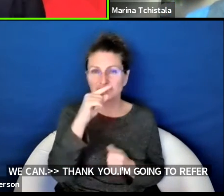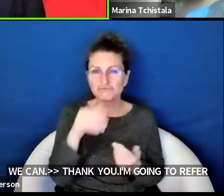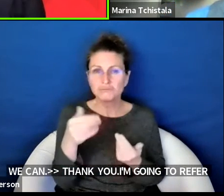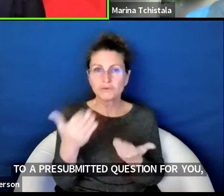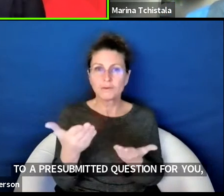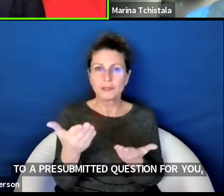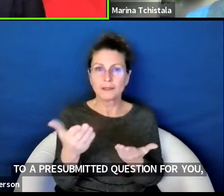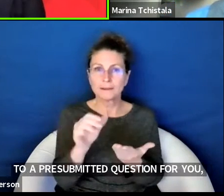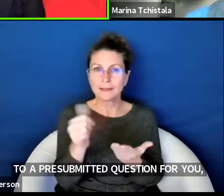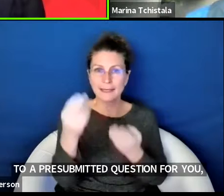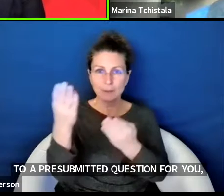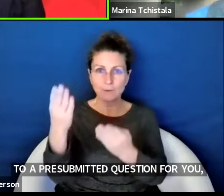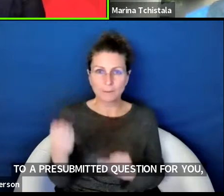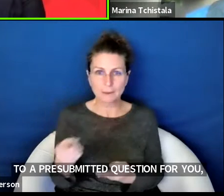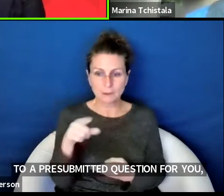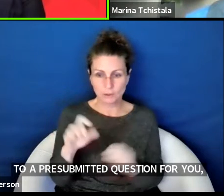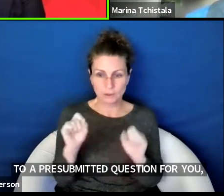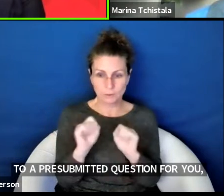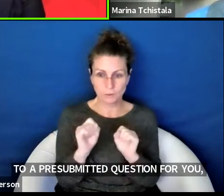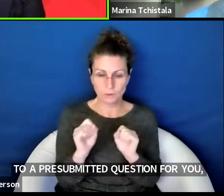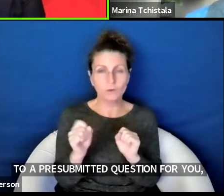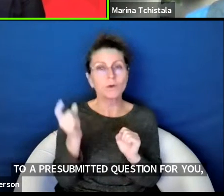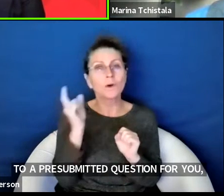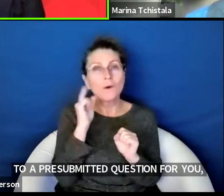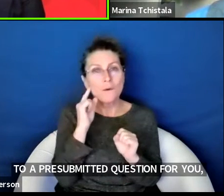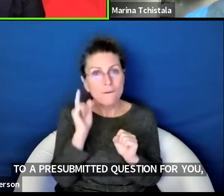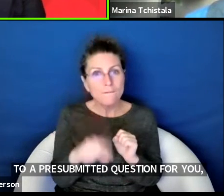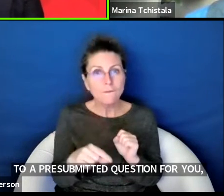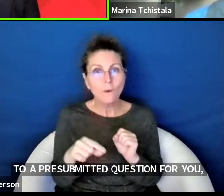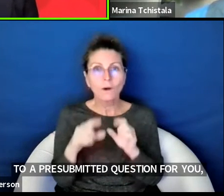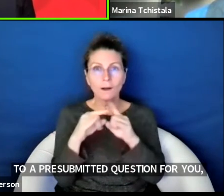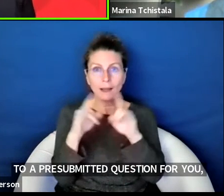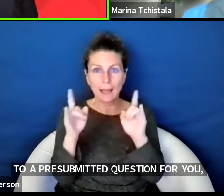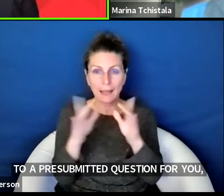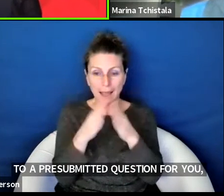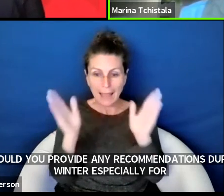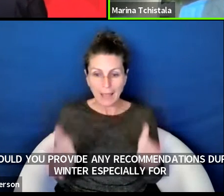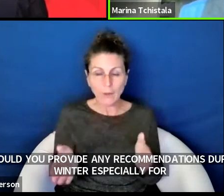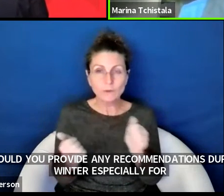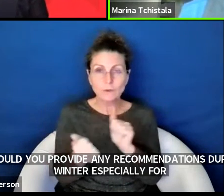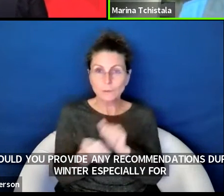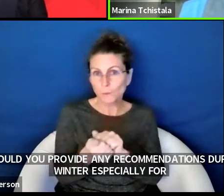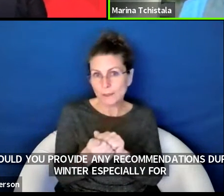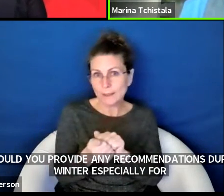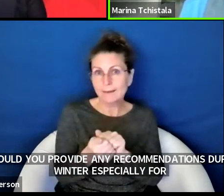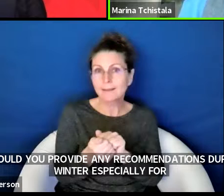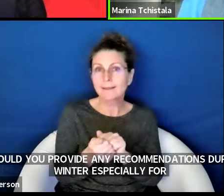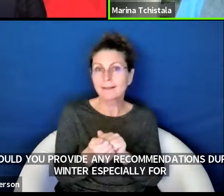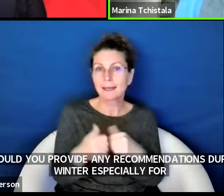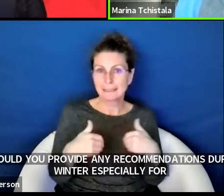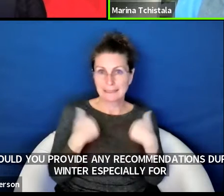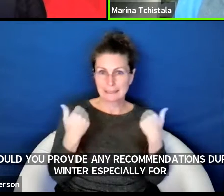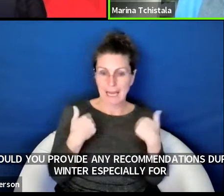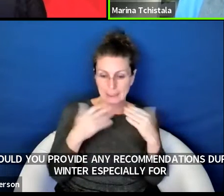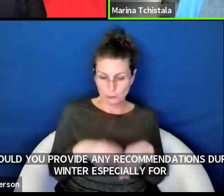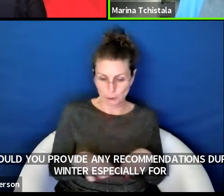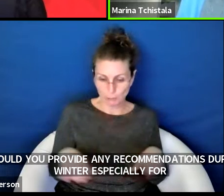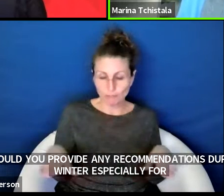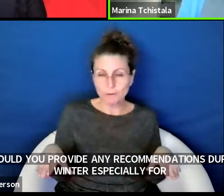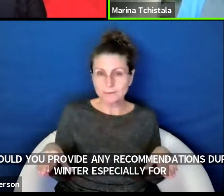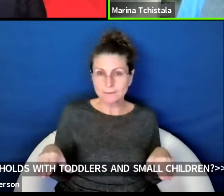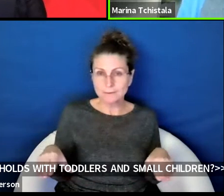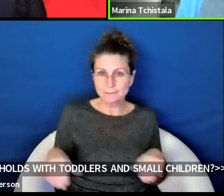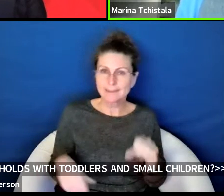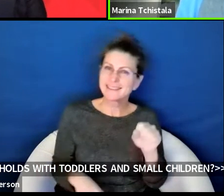during this winter, especially for households with toddlers and small children? Yes, I was trying to talk about this in the